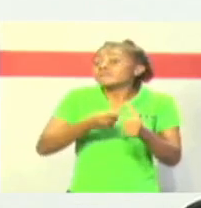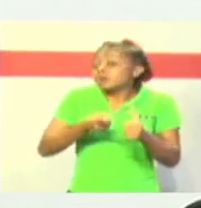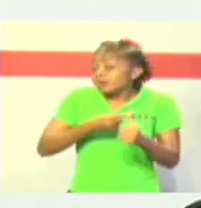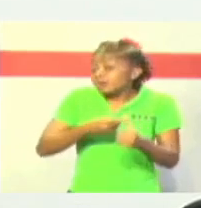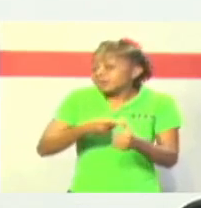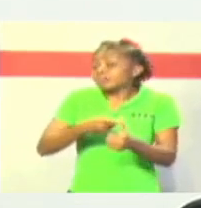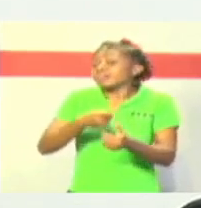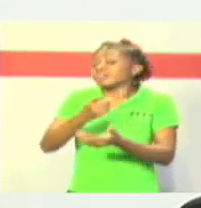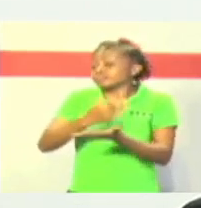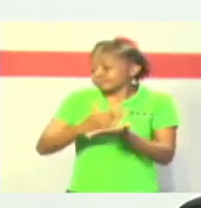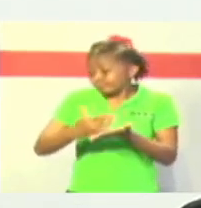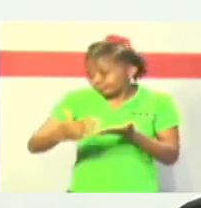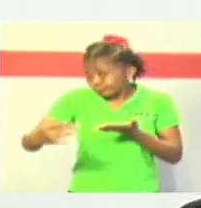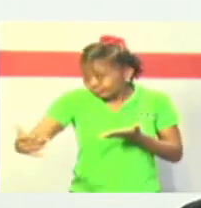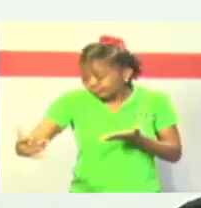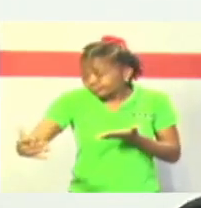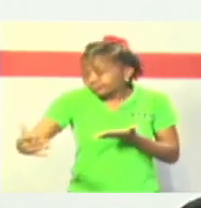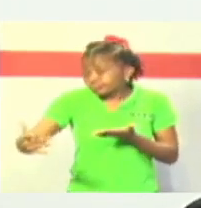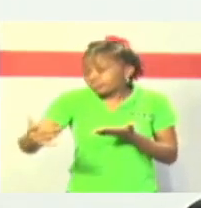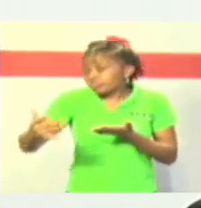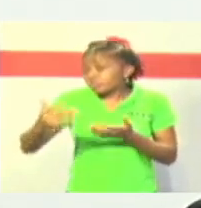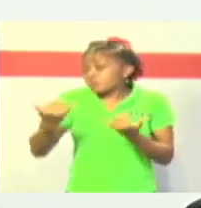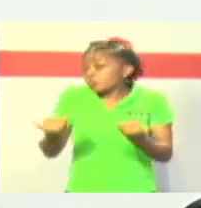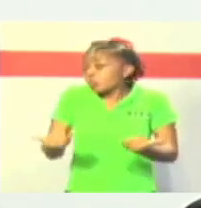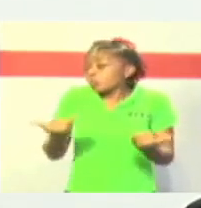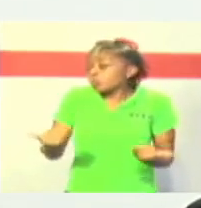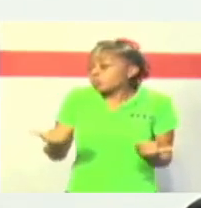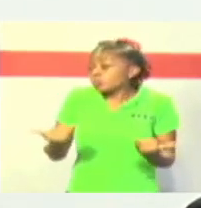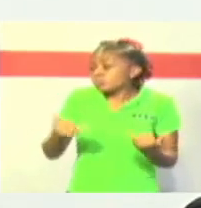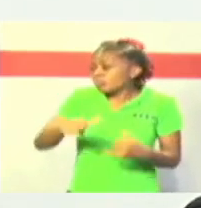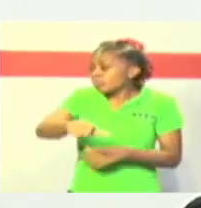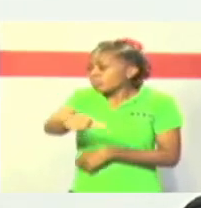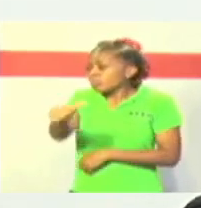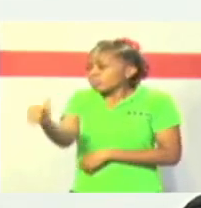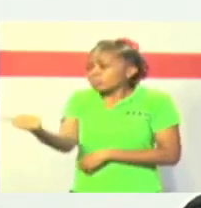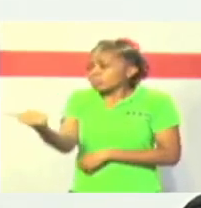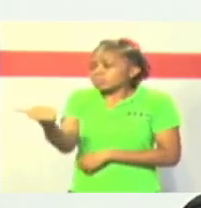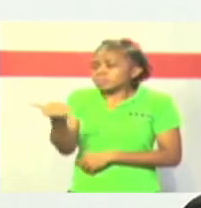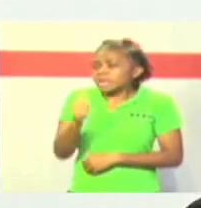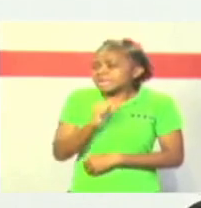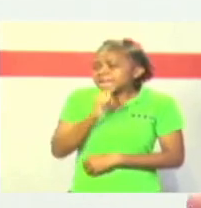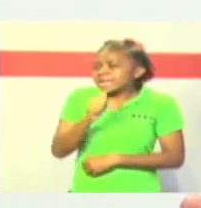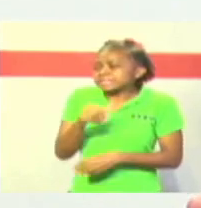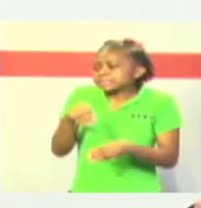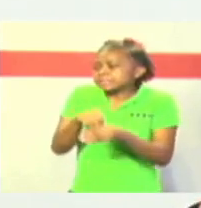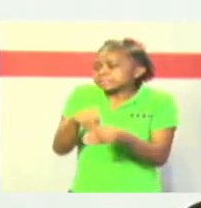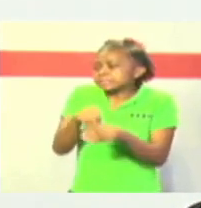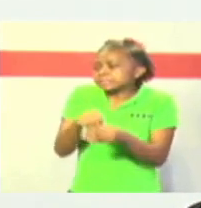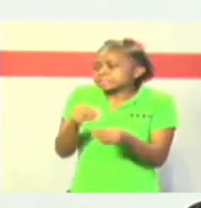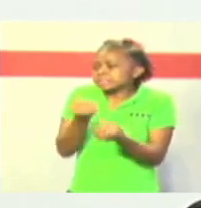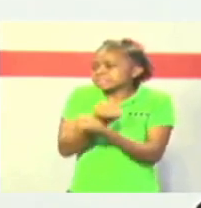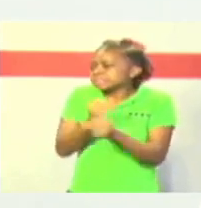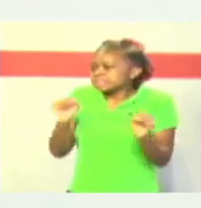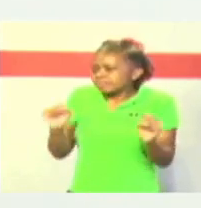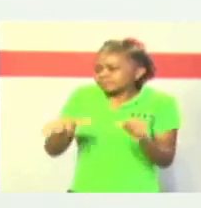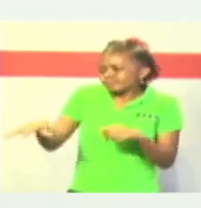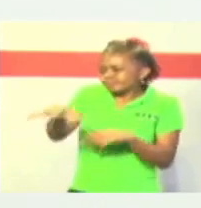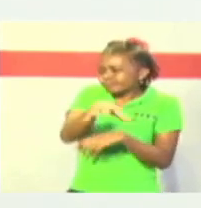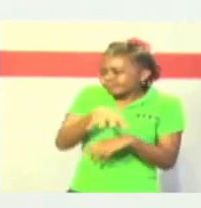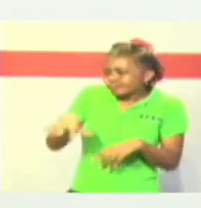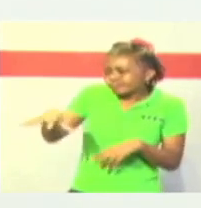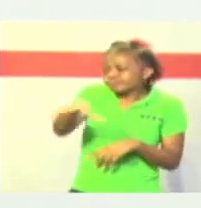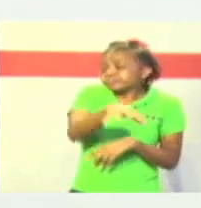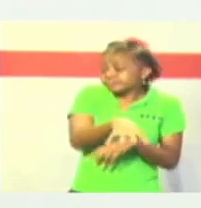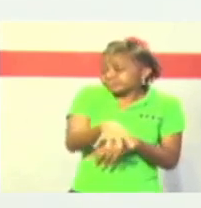Operating outside of that is not part of the safe zone policy at this point in time, in terms of fully vaccinated groups. Your second